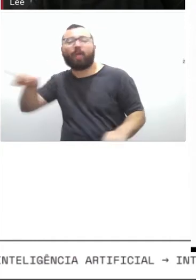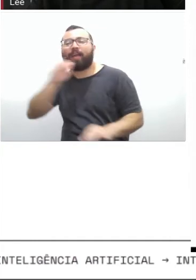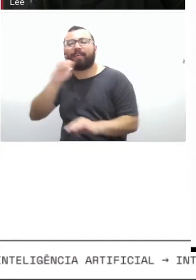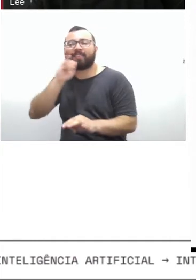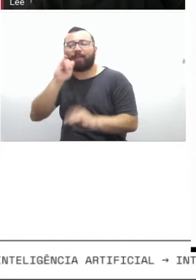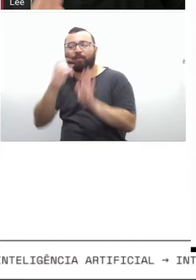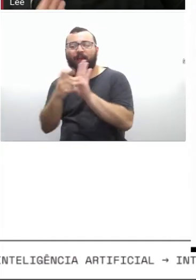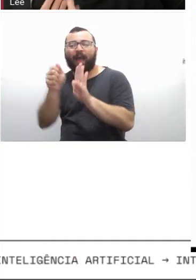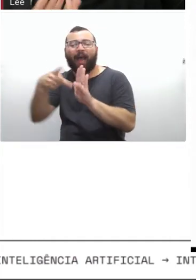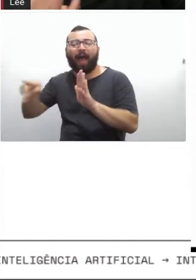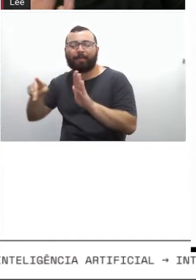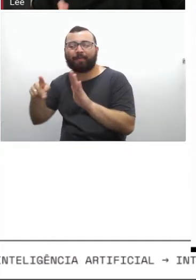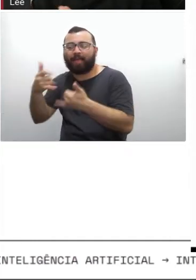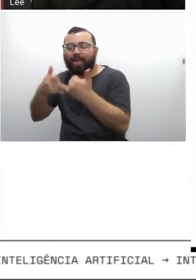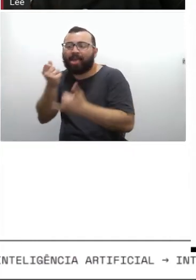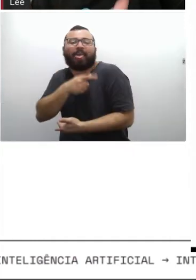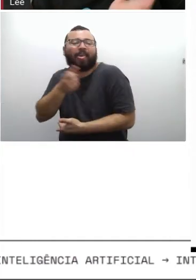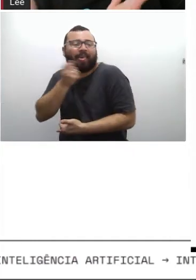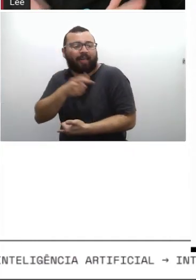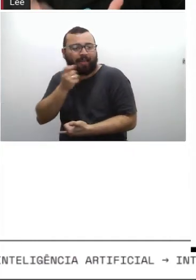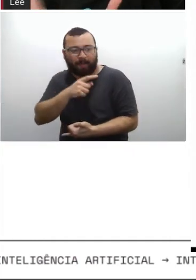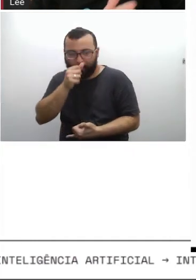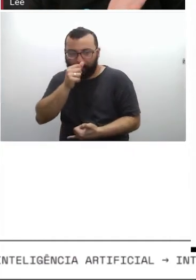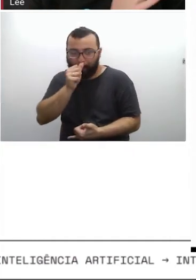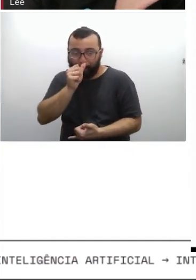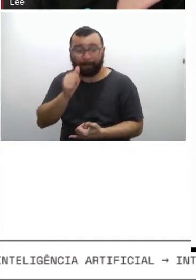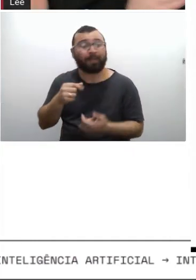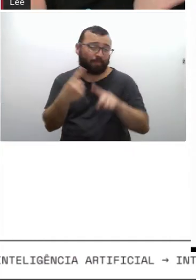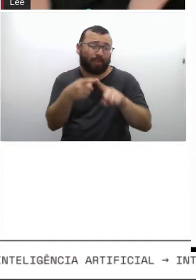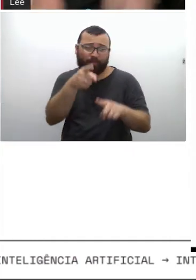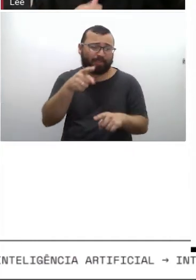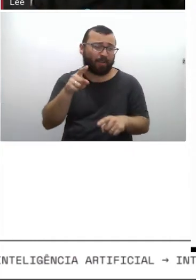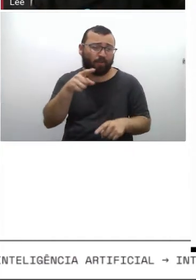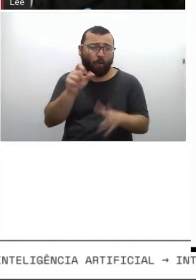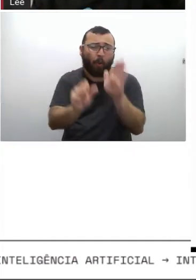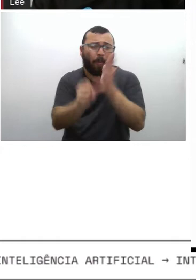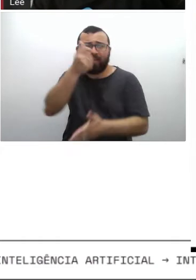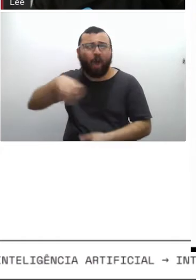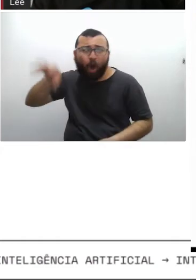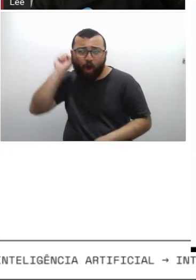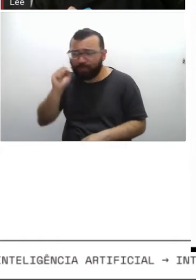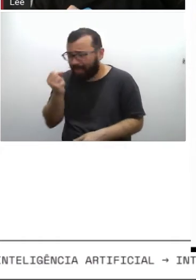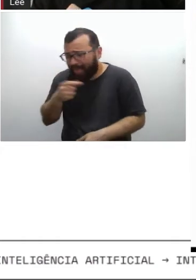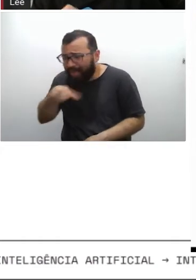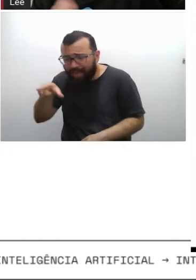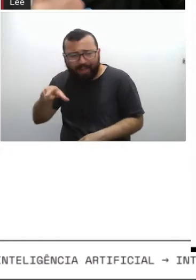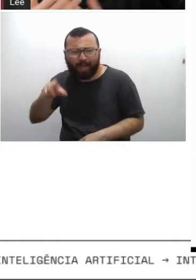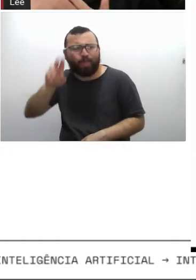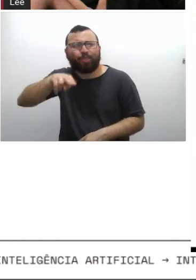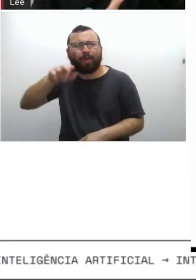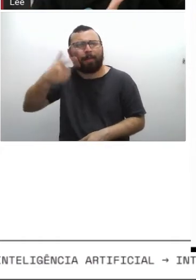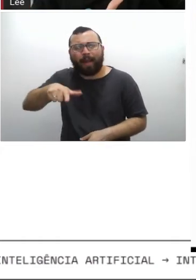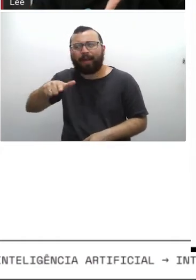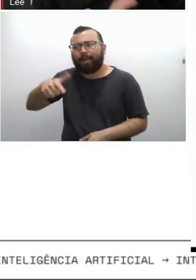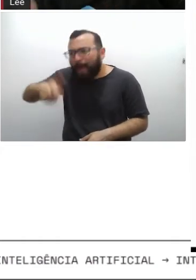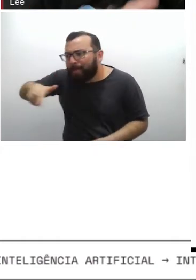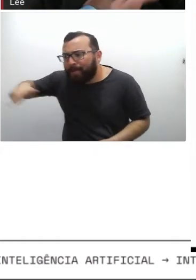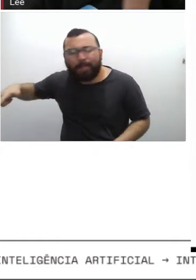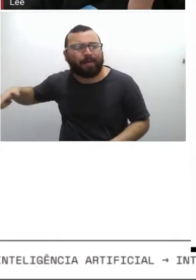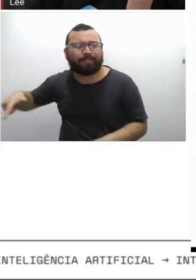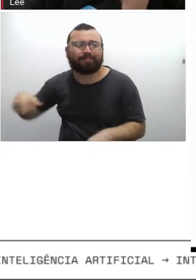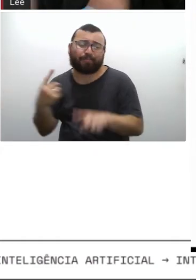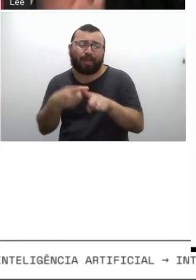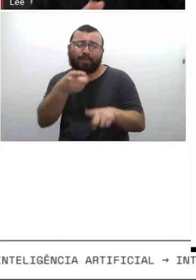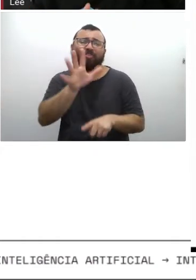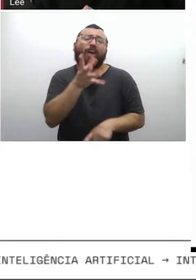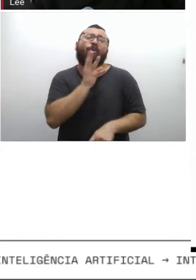the Google Assistant. Because joke app, yeah, you hear the joke once and you probably never visit the chatbot back because you know